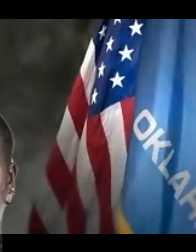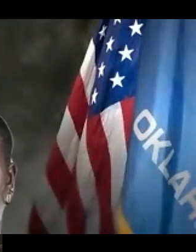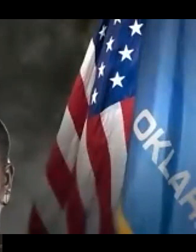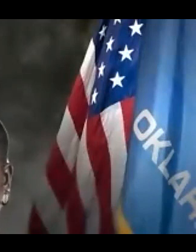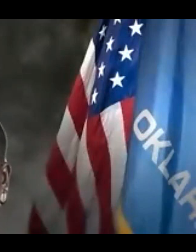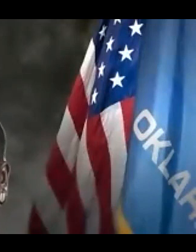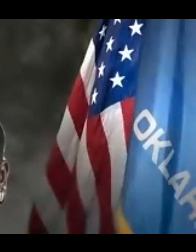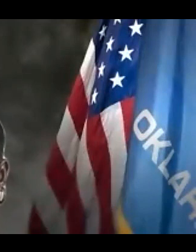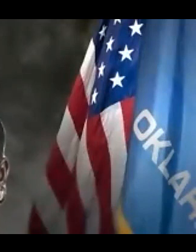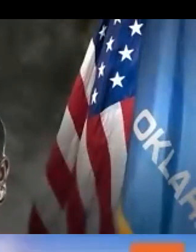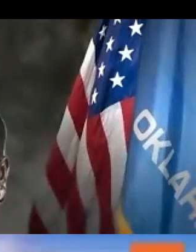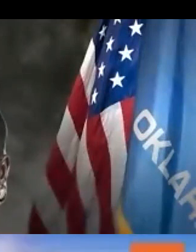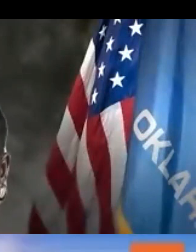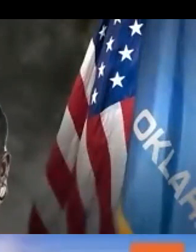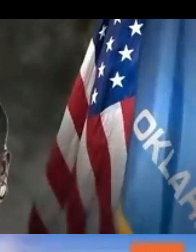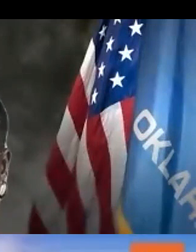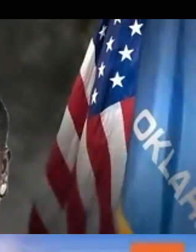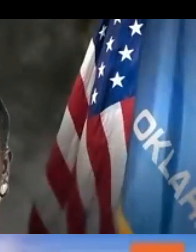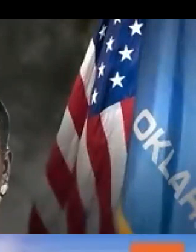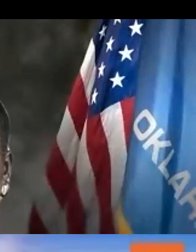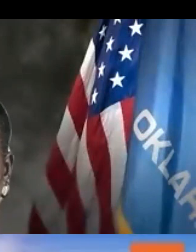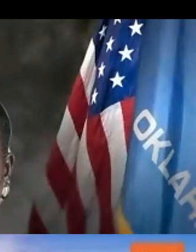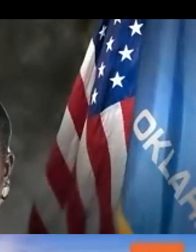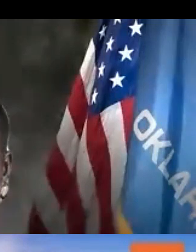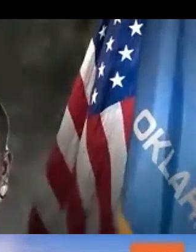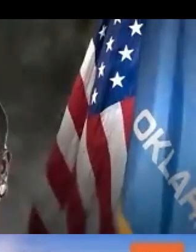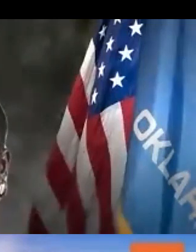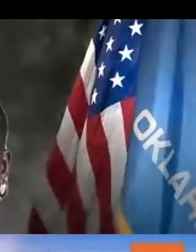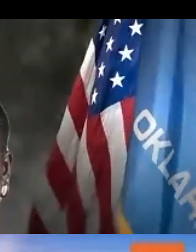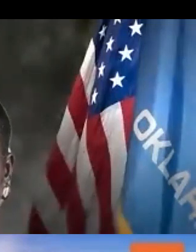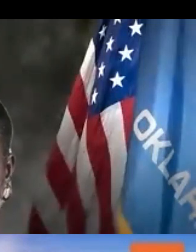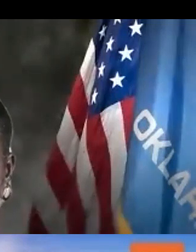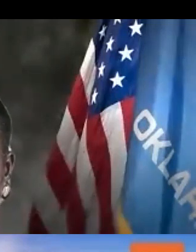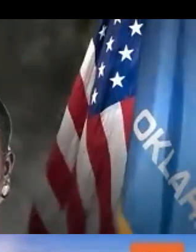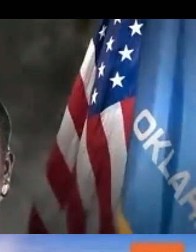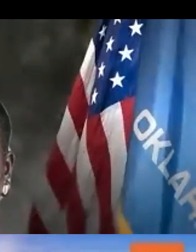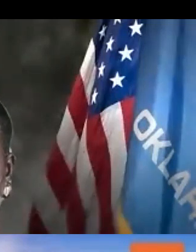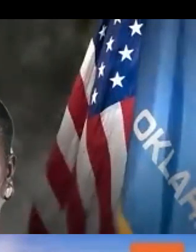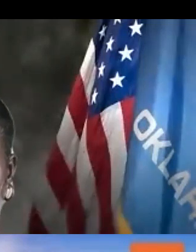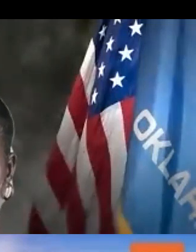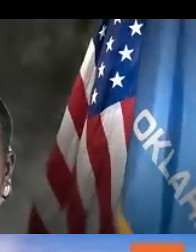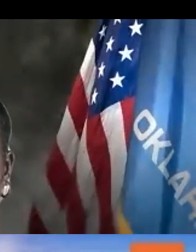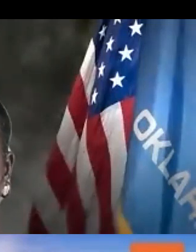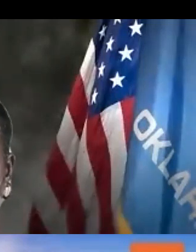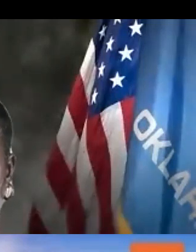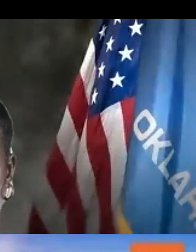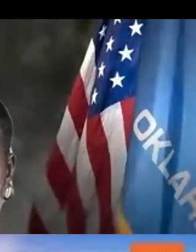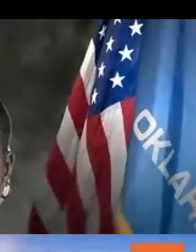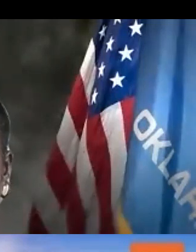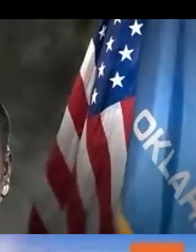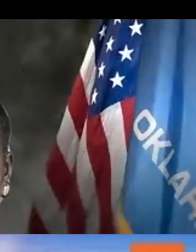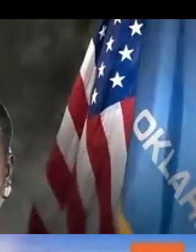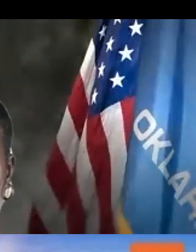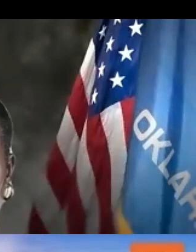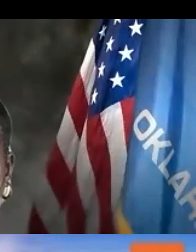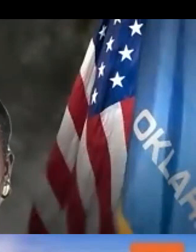that, but the saving lives and it's keeping people out of the higher level of care. With adults, which we started this